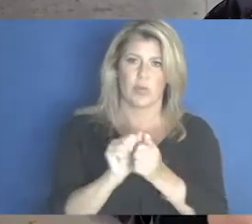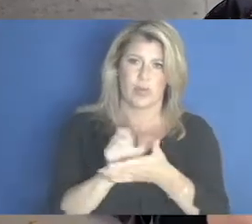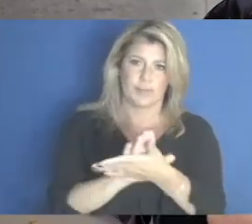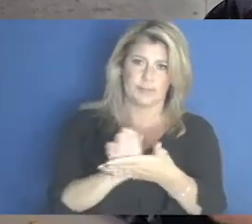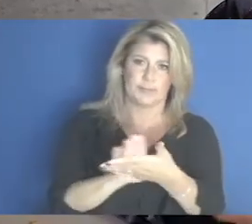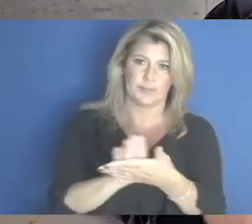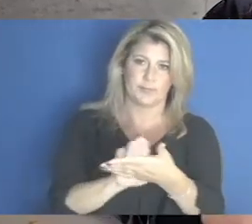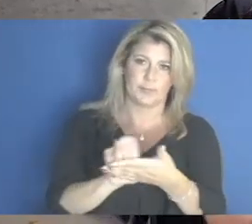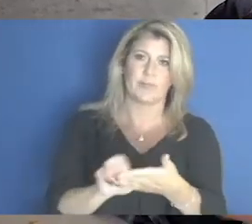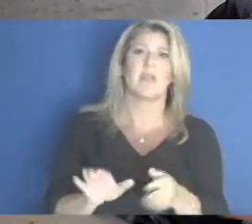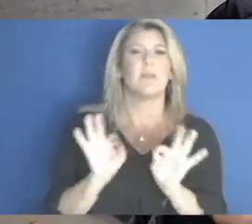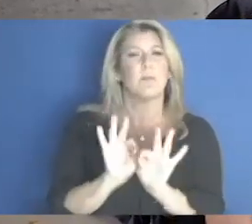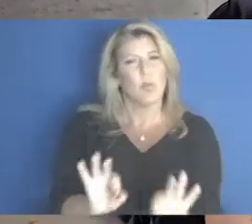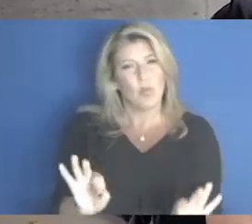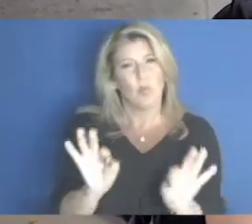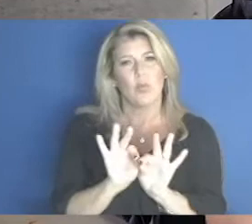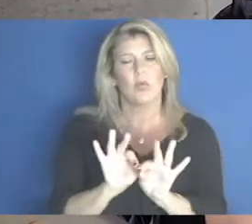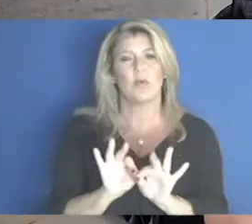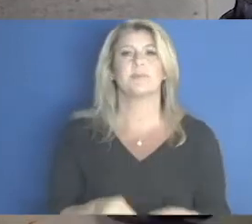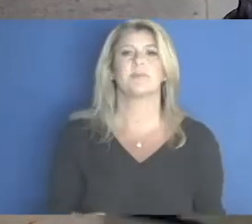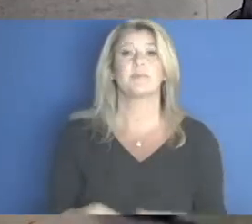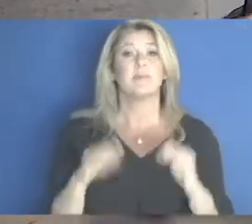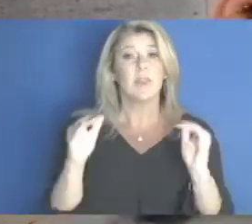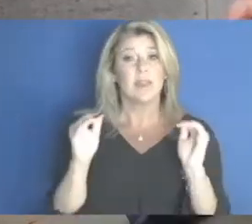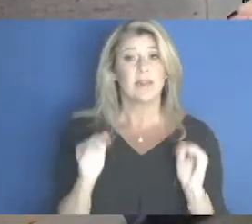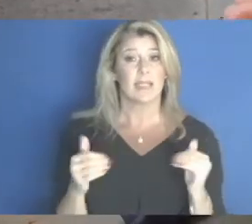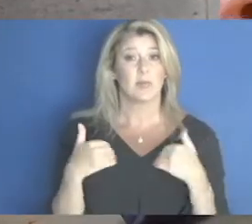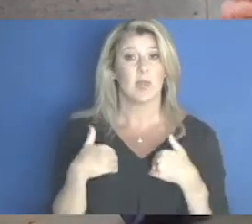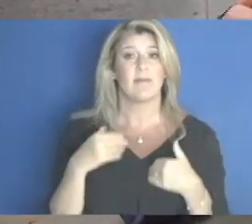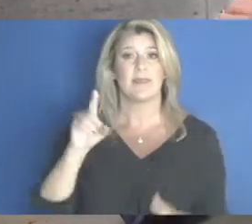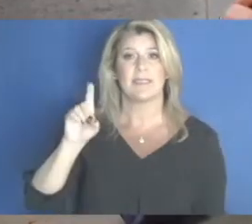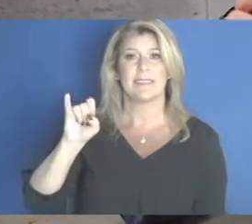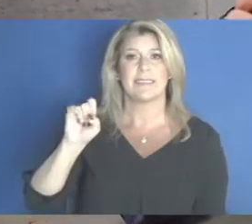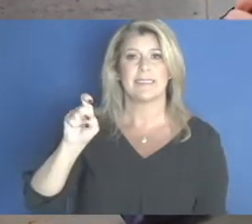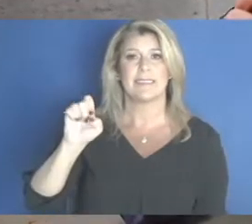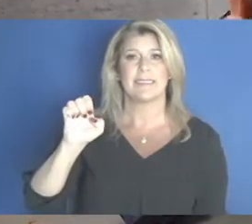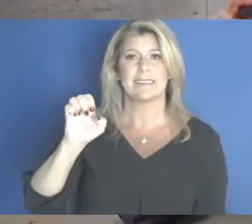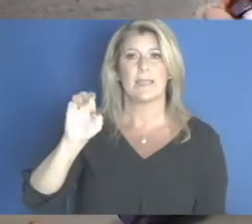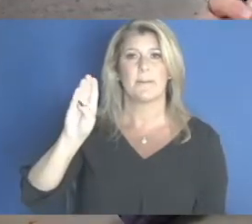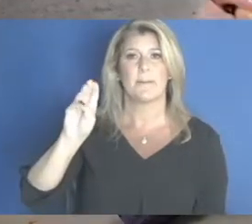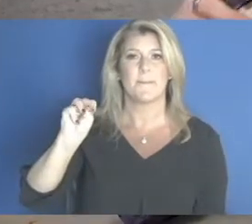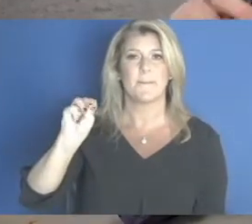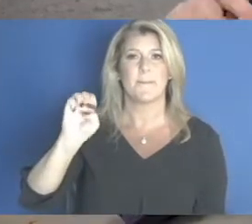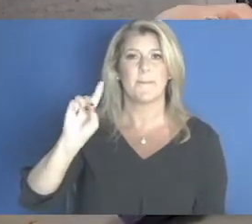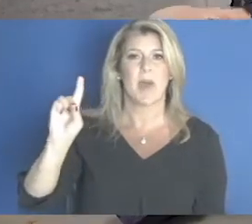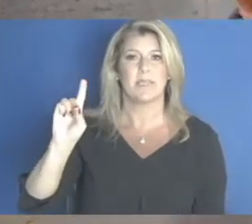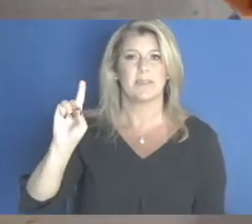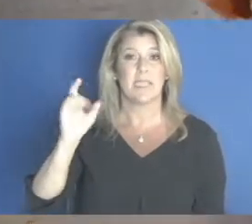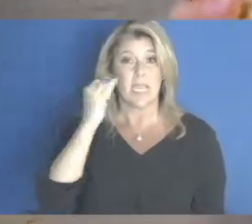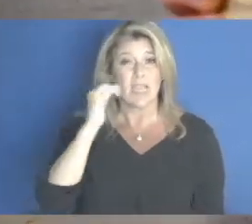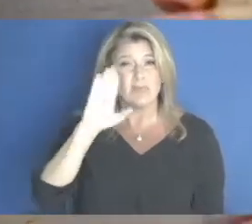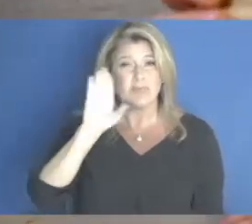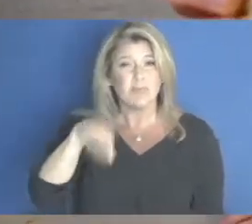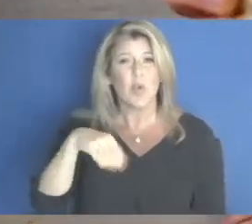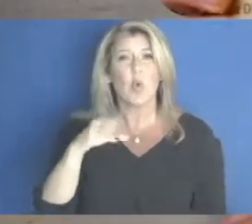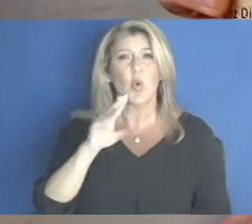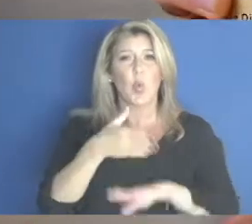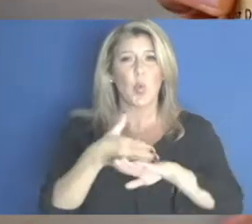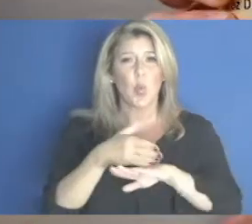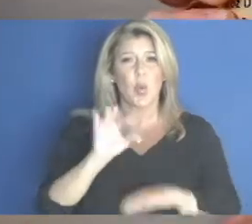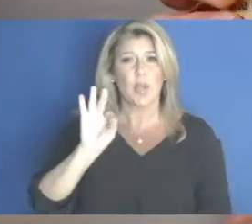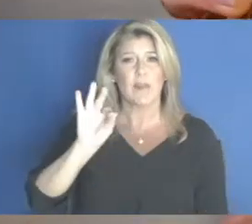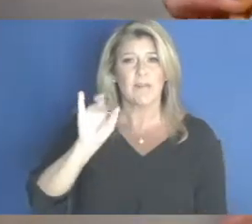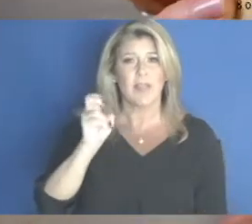to clean your pieces. Next, we have Dixie Mud. And if you ever used a wood